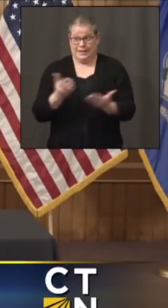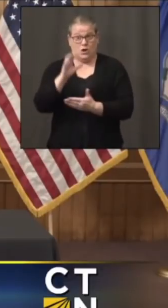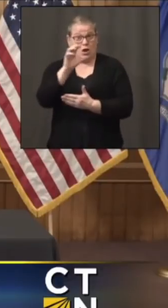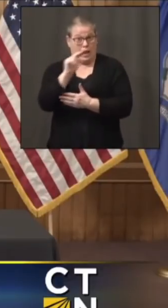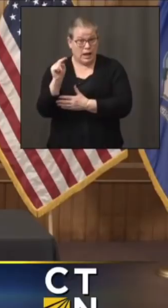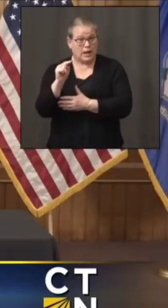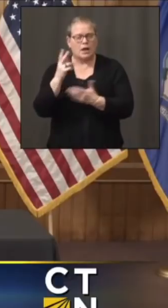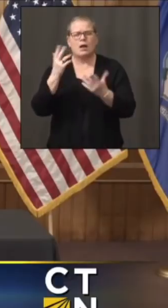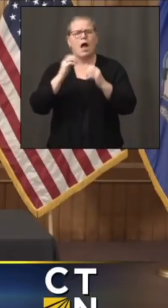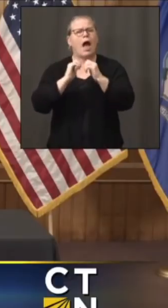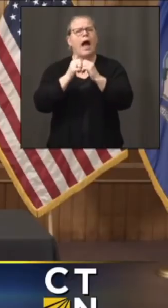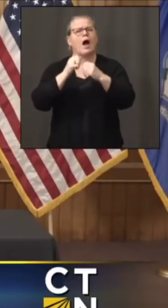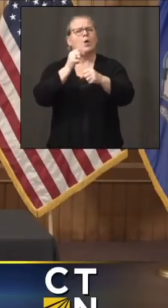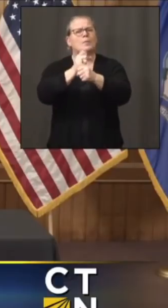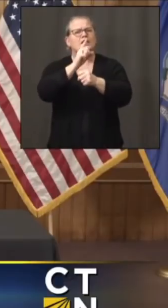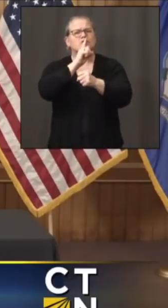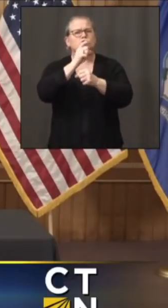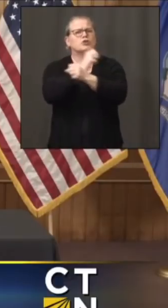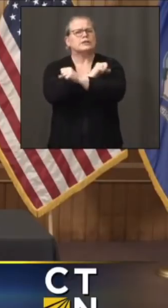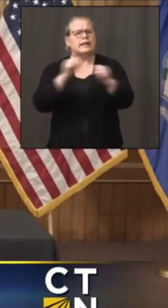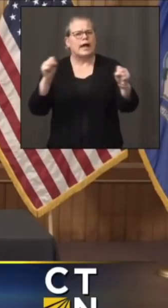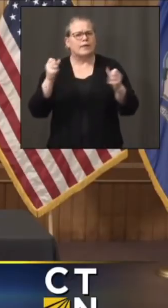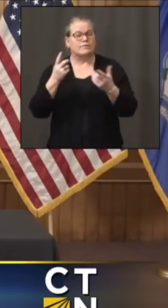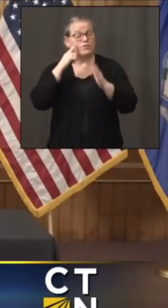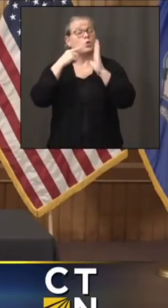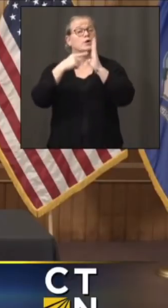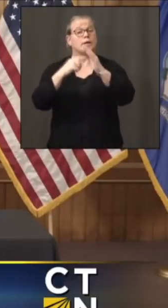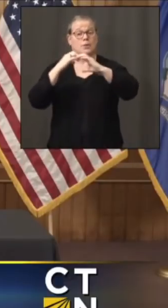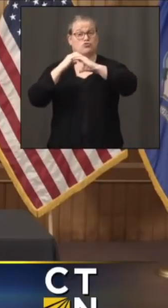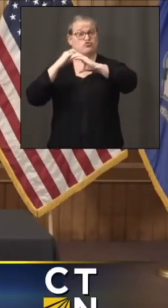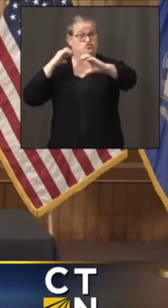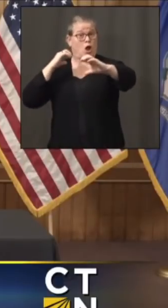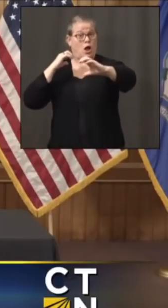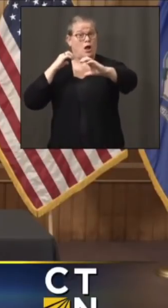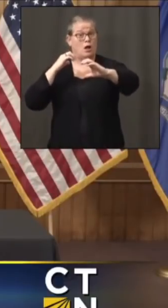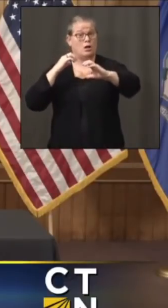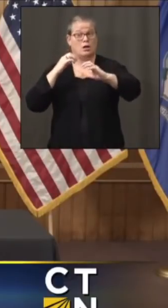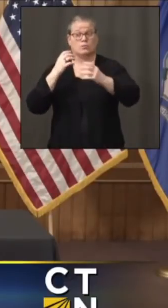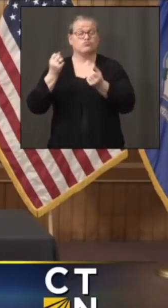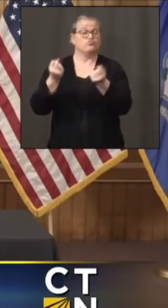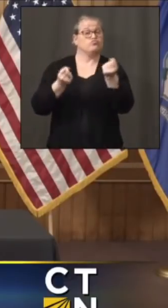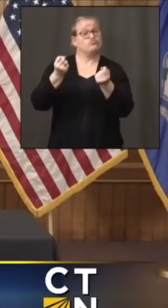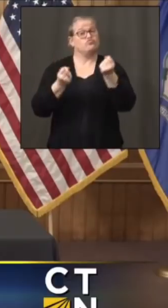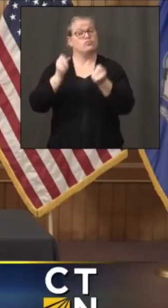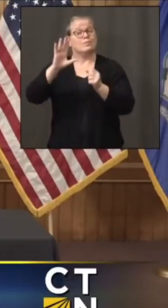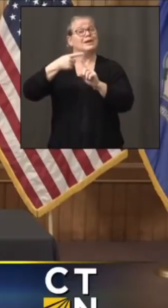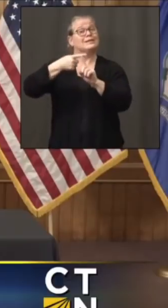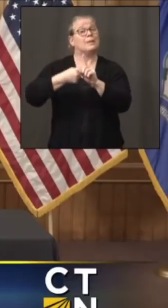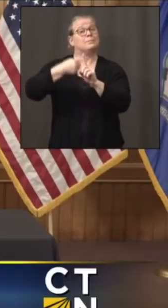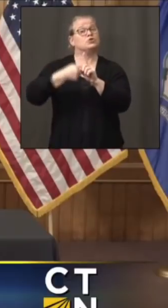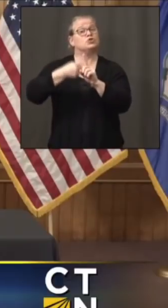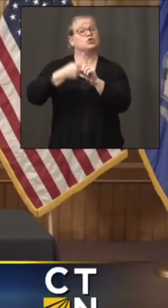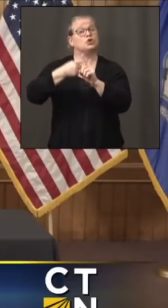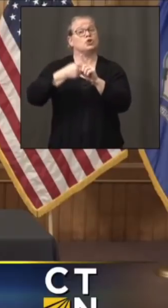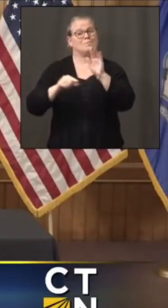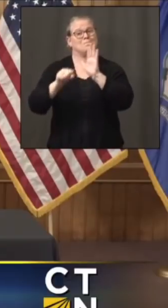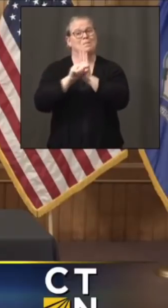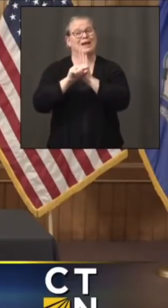drops below minus 90. How do you know? How do you know that you're getting a vaccine that's working? What kind of safeguards are in place?